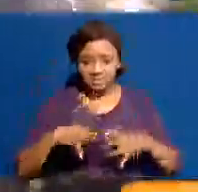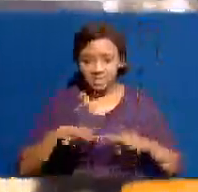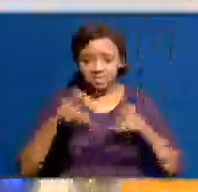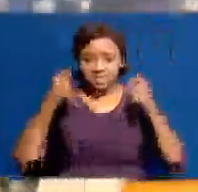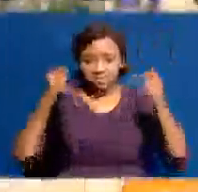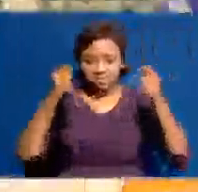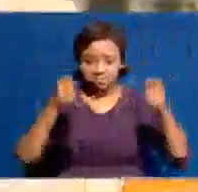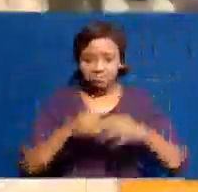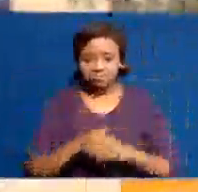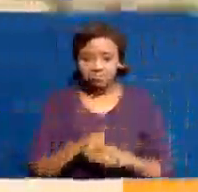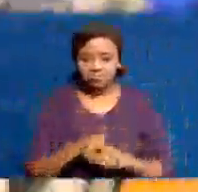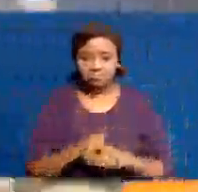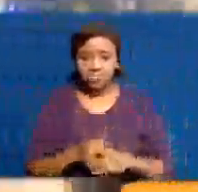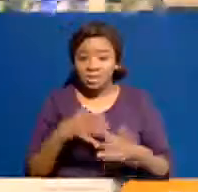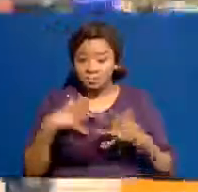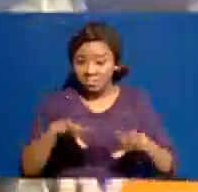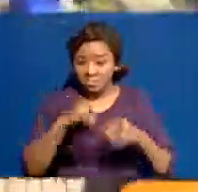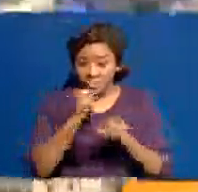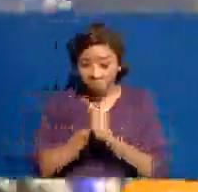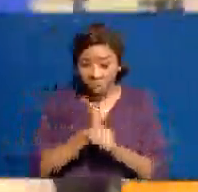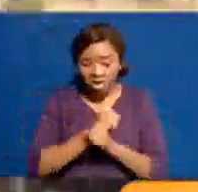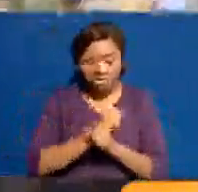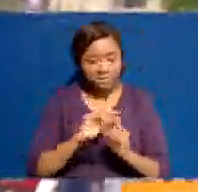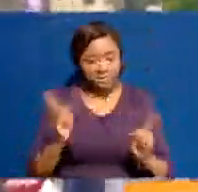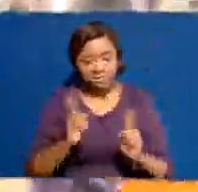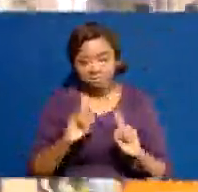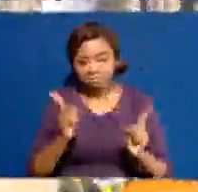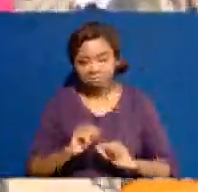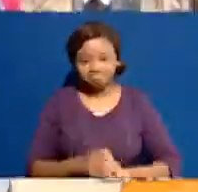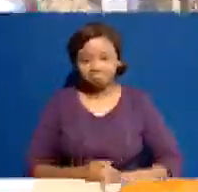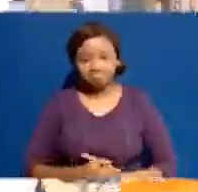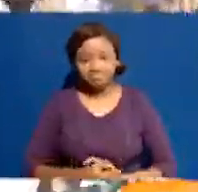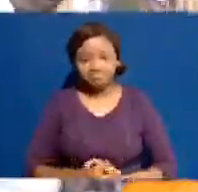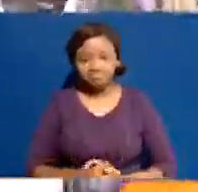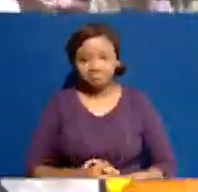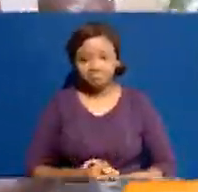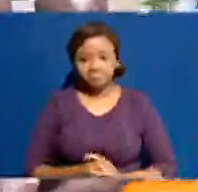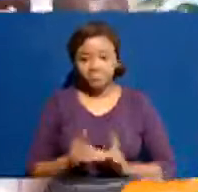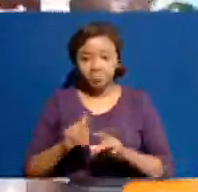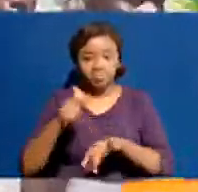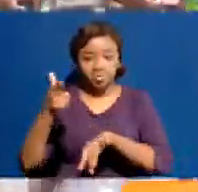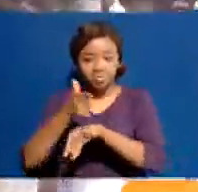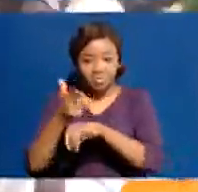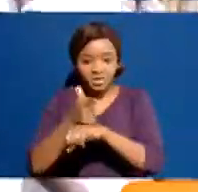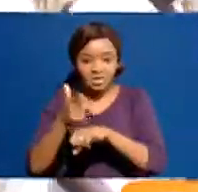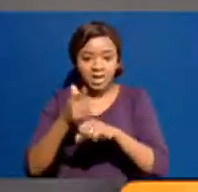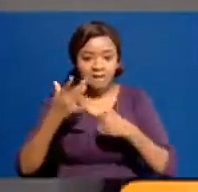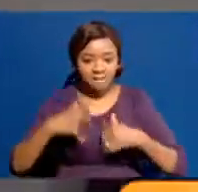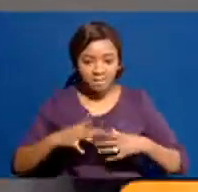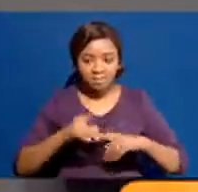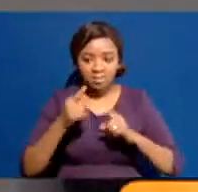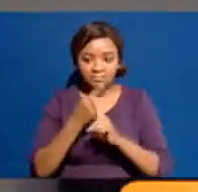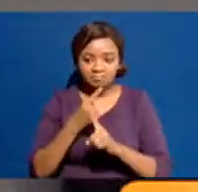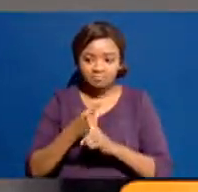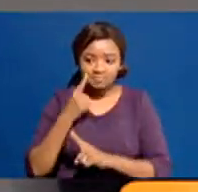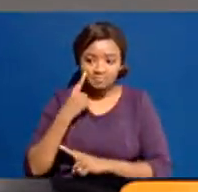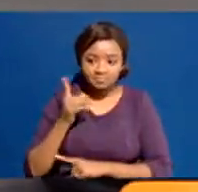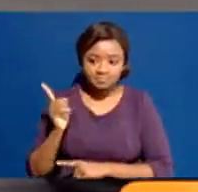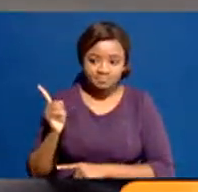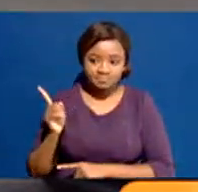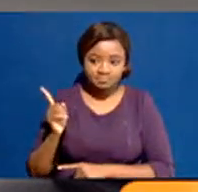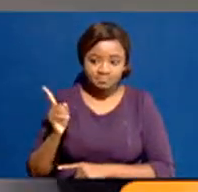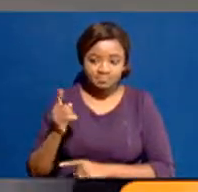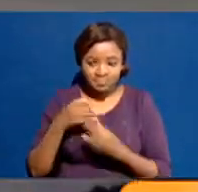day paralyzing businesses in the town for over 5 hours, with journalists from various media houses having to take